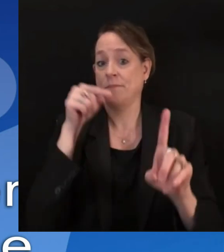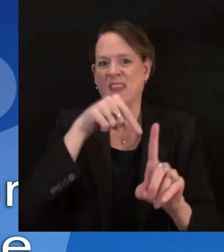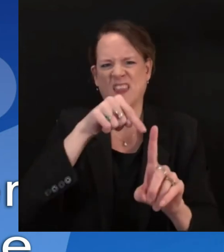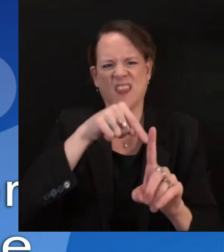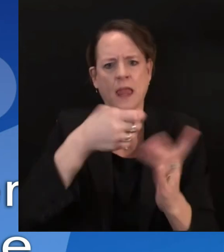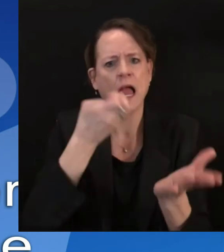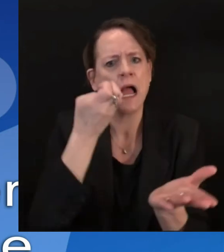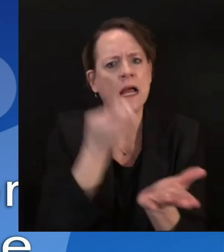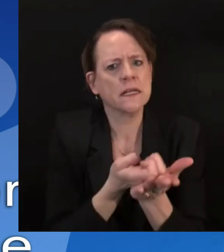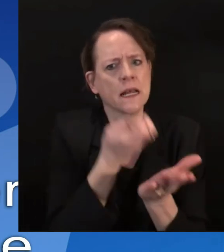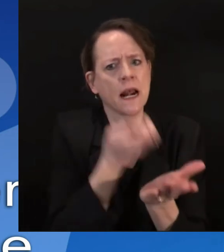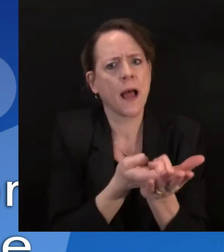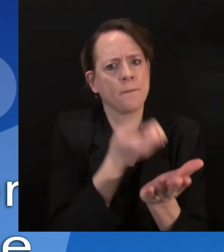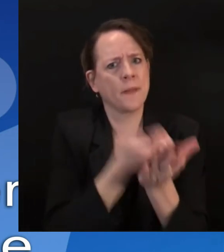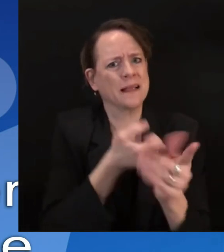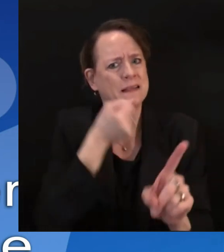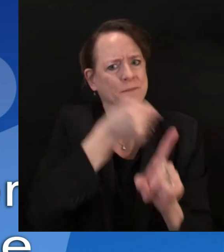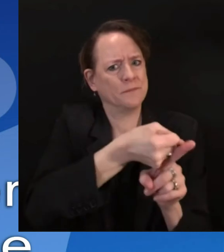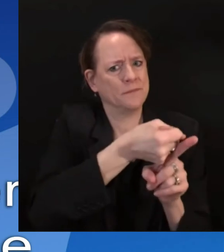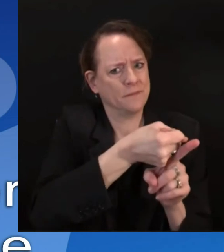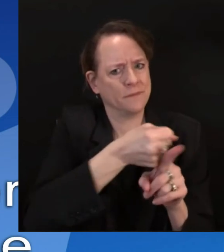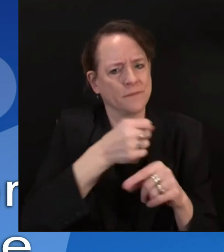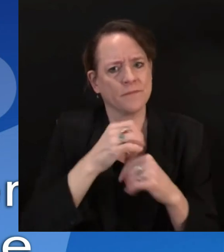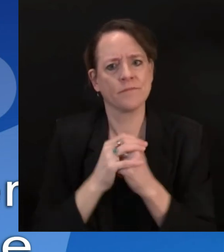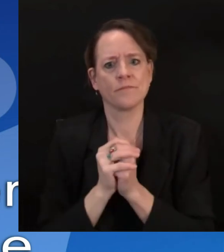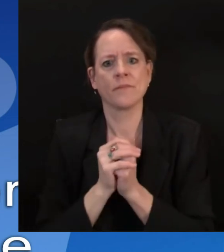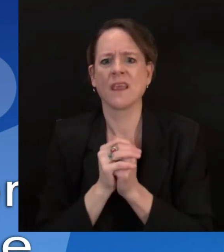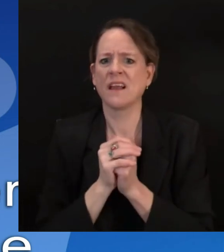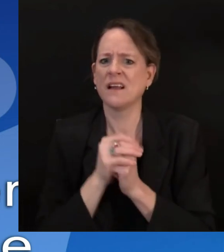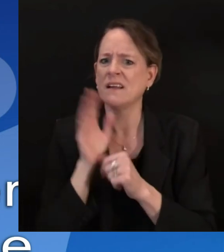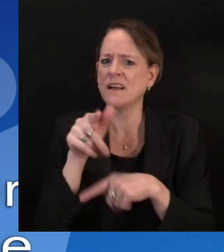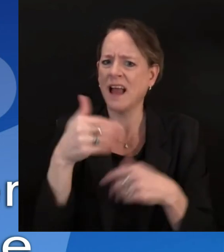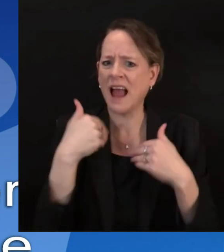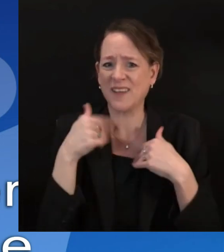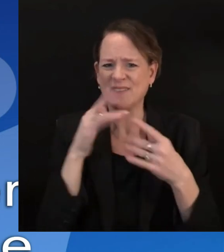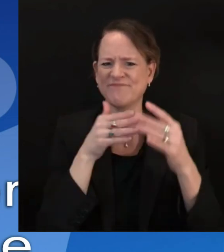a tally of how much this has actually cost the state?